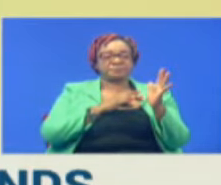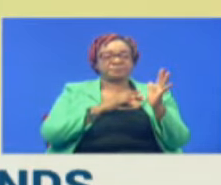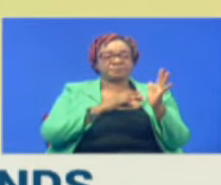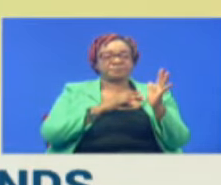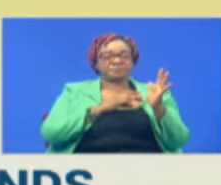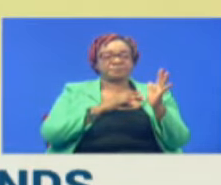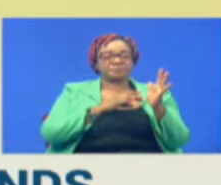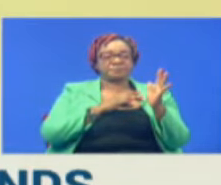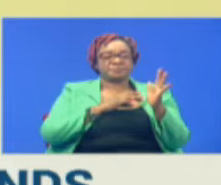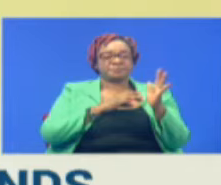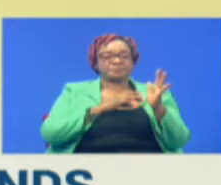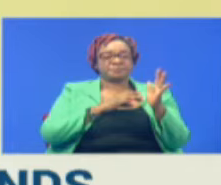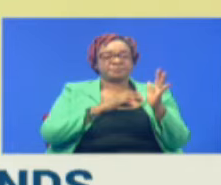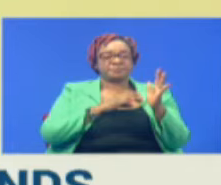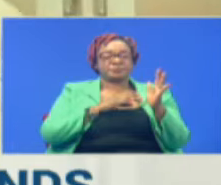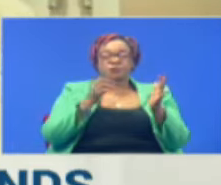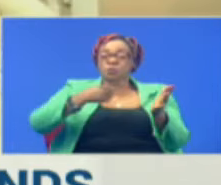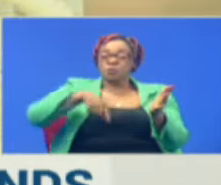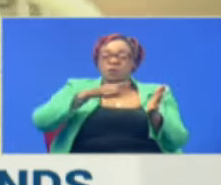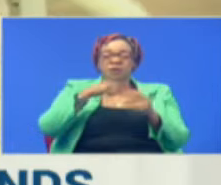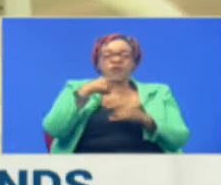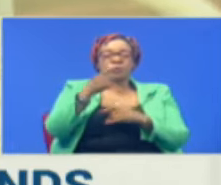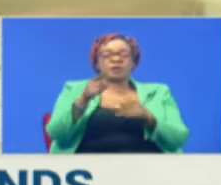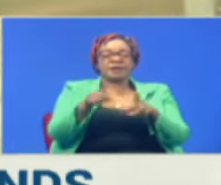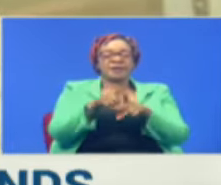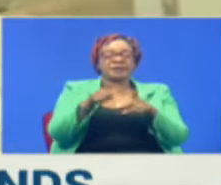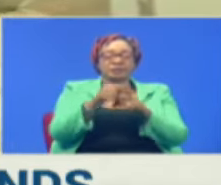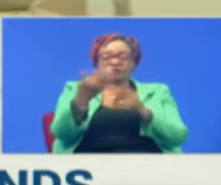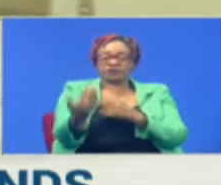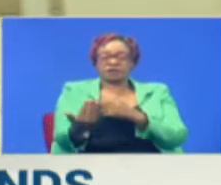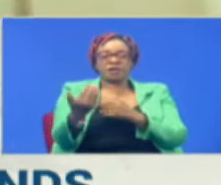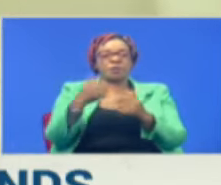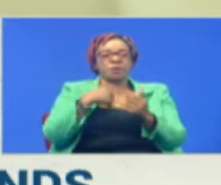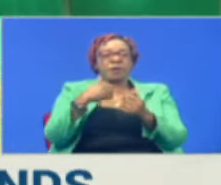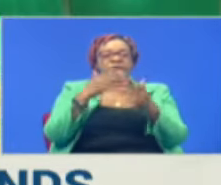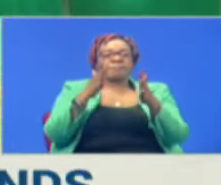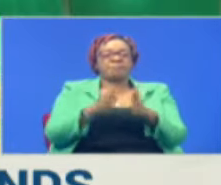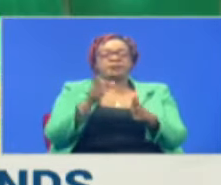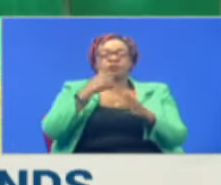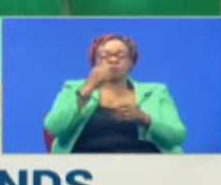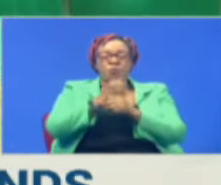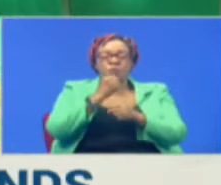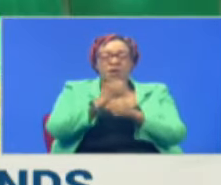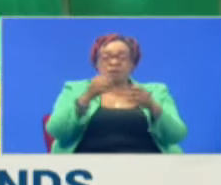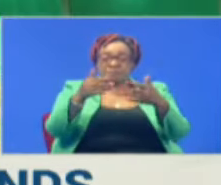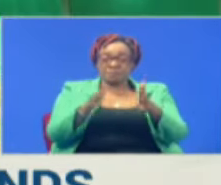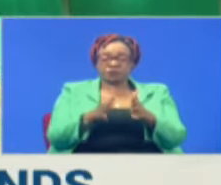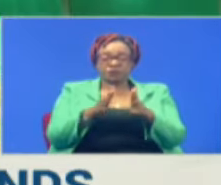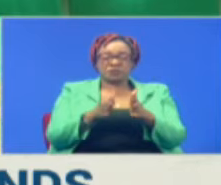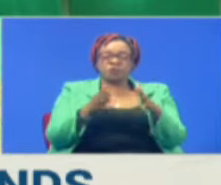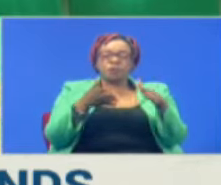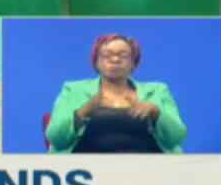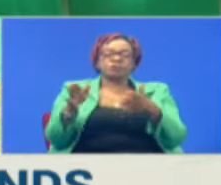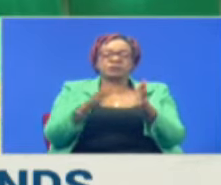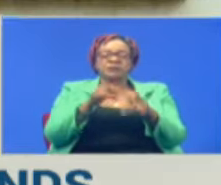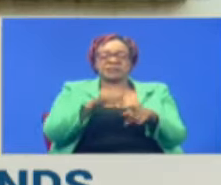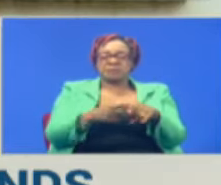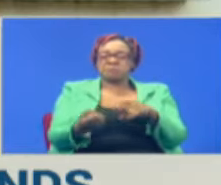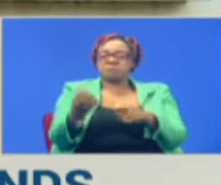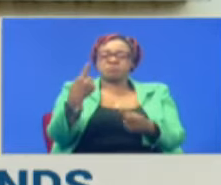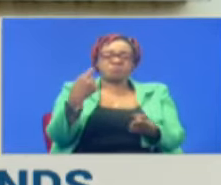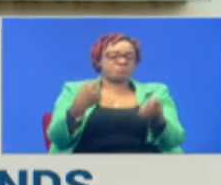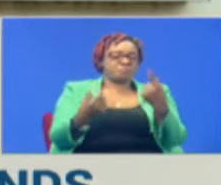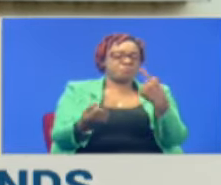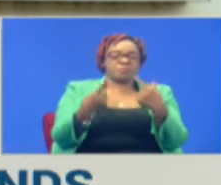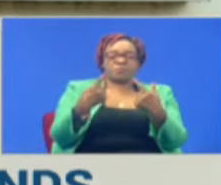You are told as a child there's a person called a mortician. I think the opportunities that are represented to you when you're growing up are the big names,